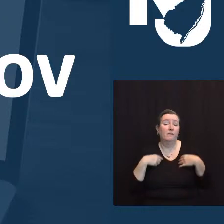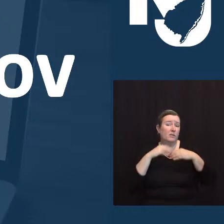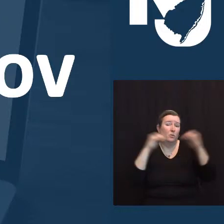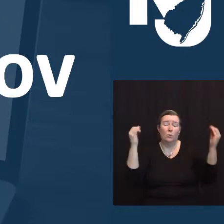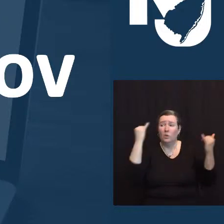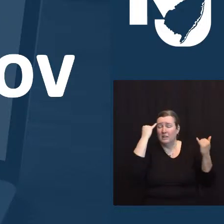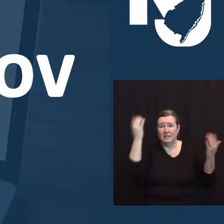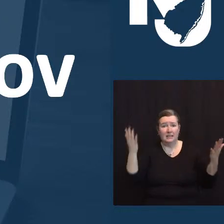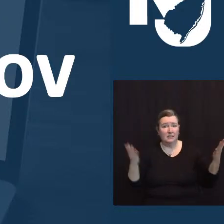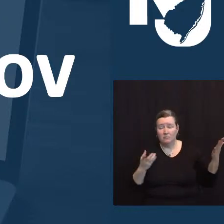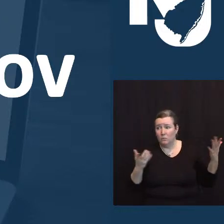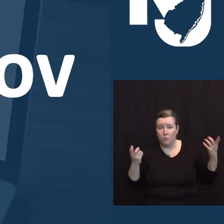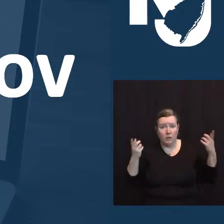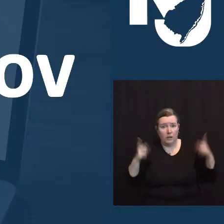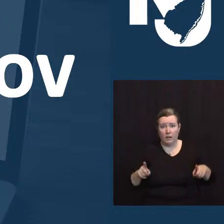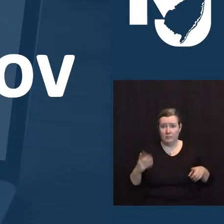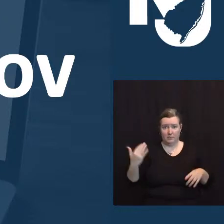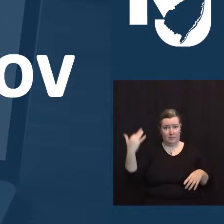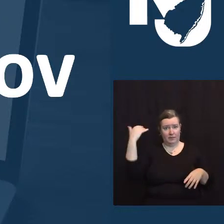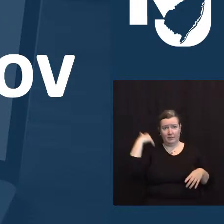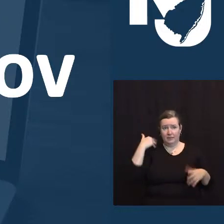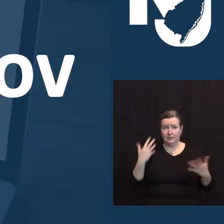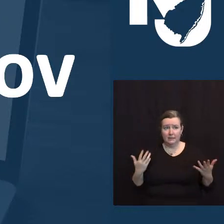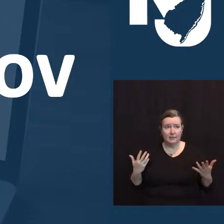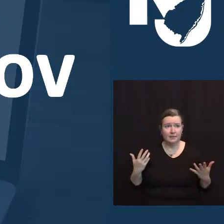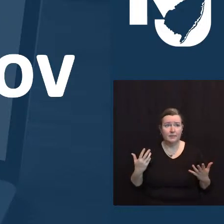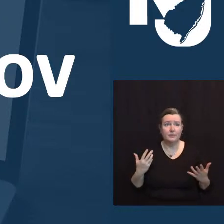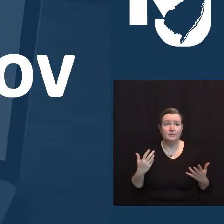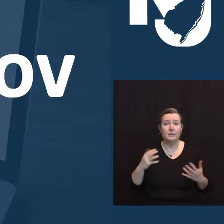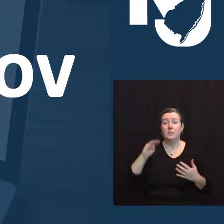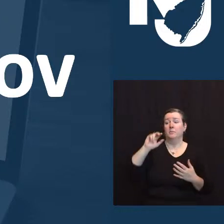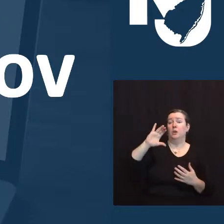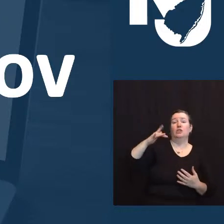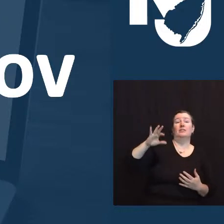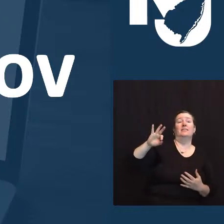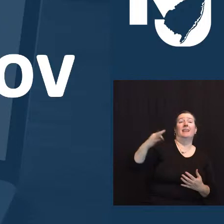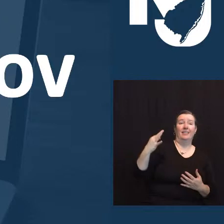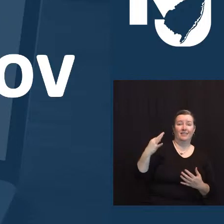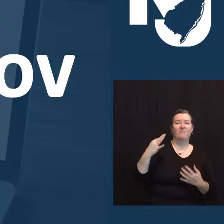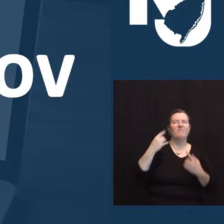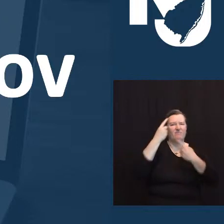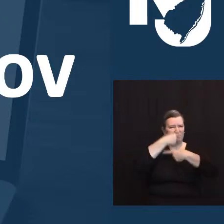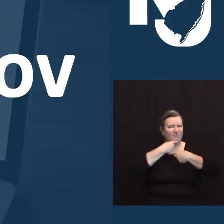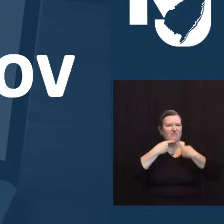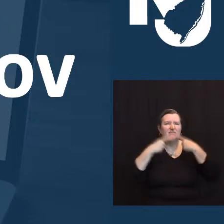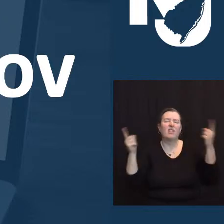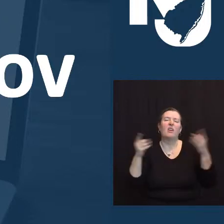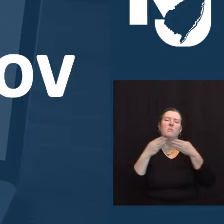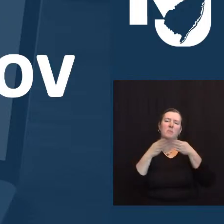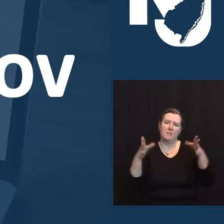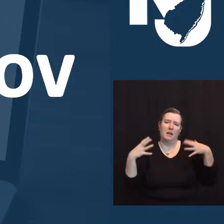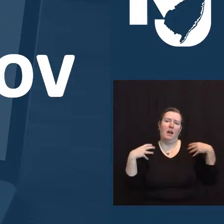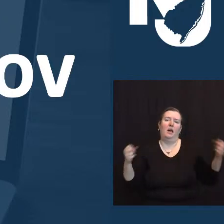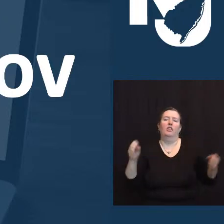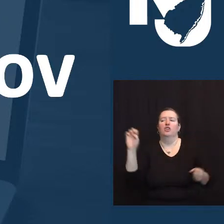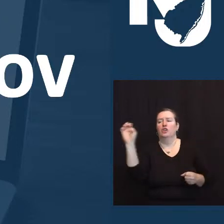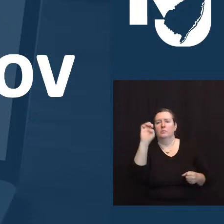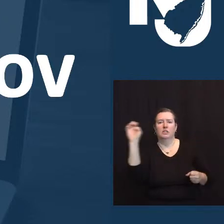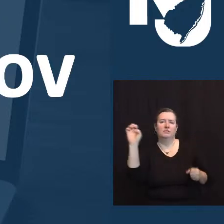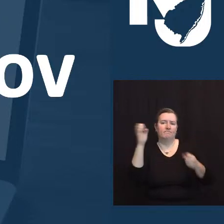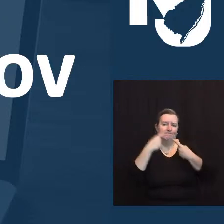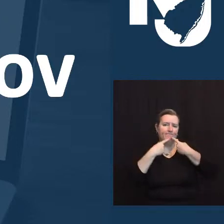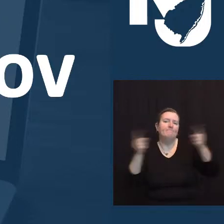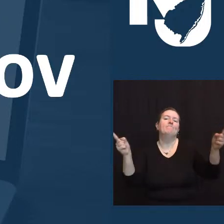would be forced to declare a public health emergency for the first time to ensure we had the resources to confront this pandemic. And